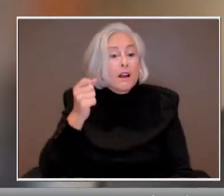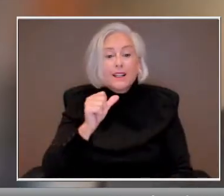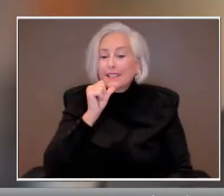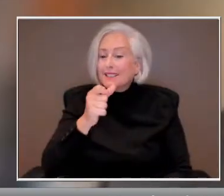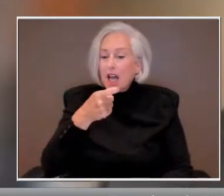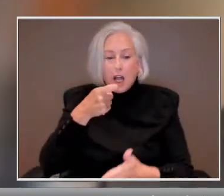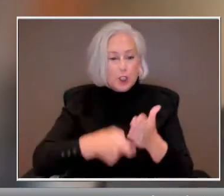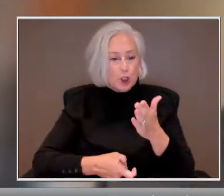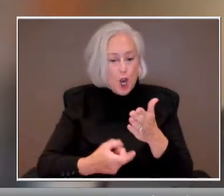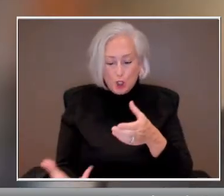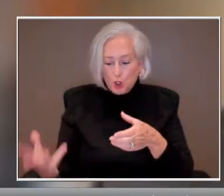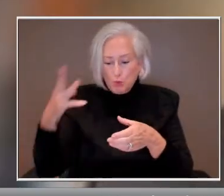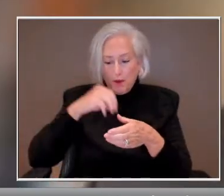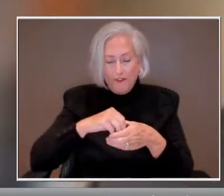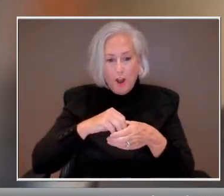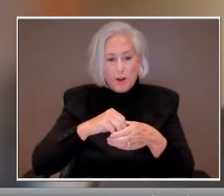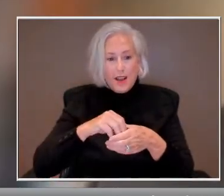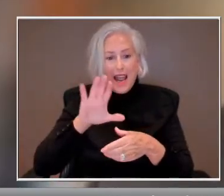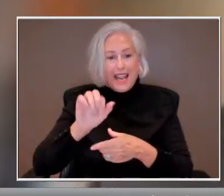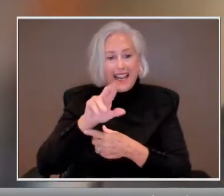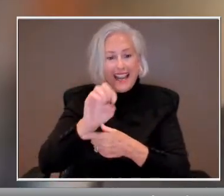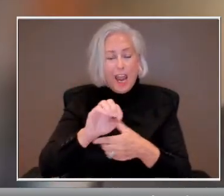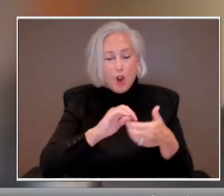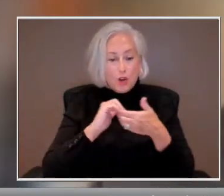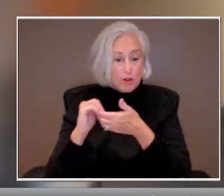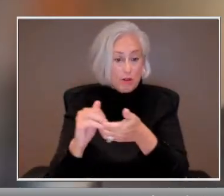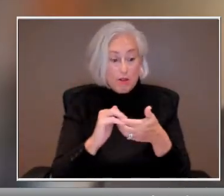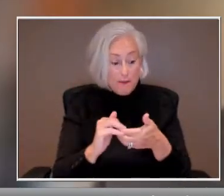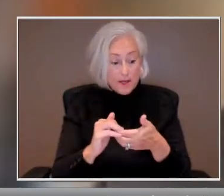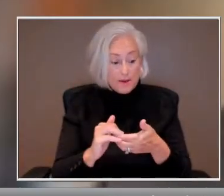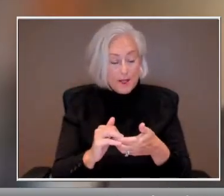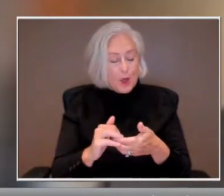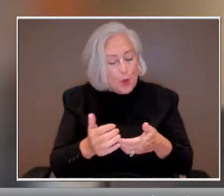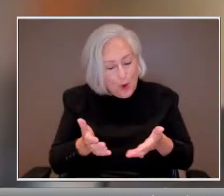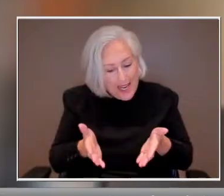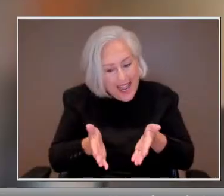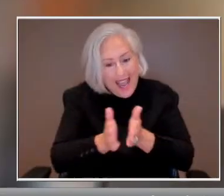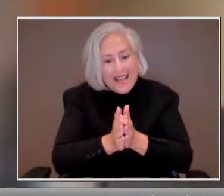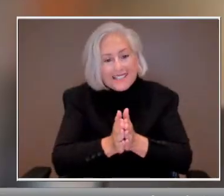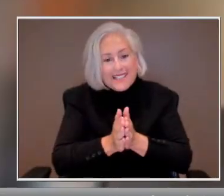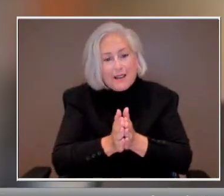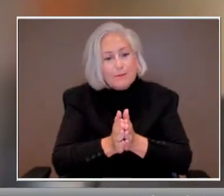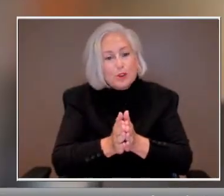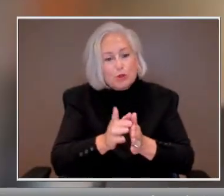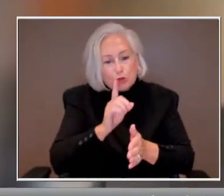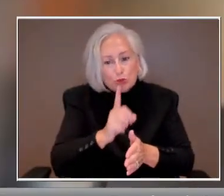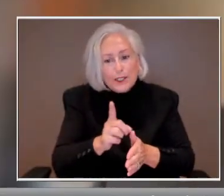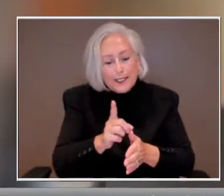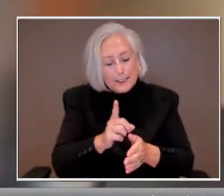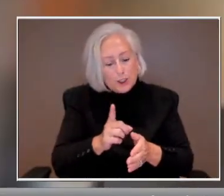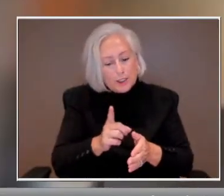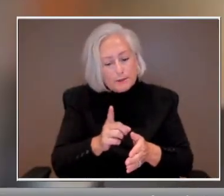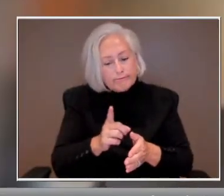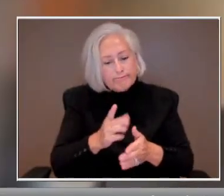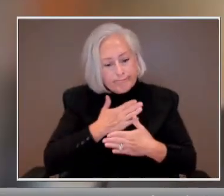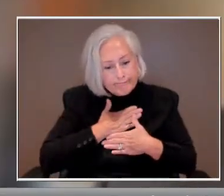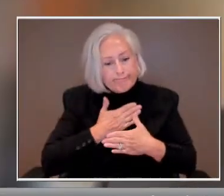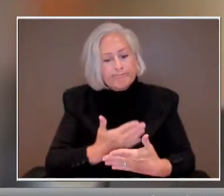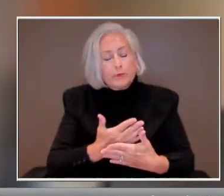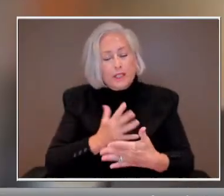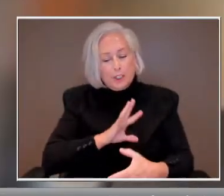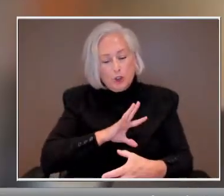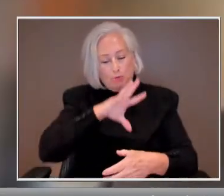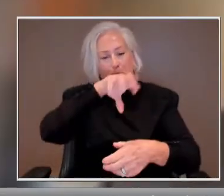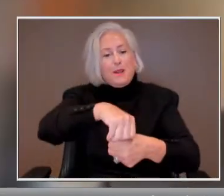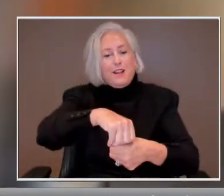of the care collaborative. We just ask them to put in a little sweat equity to improve the quality of care. And of course, providers jump on